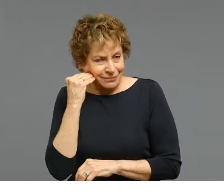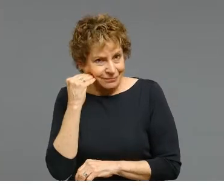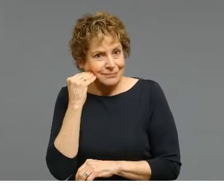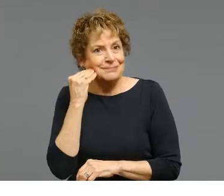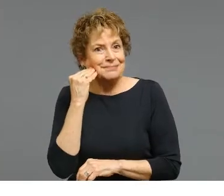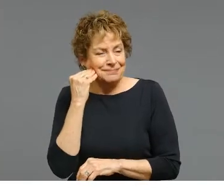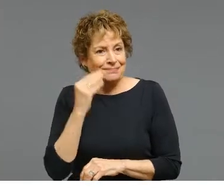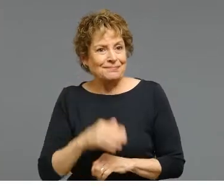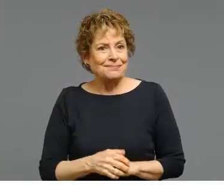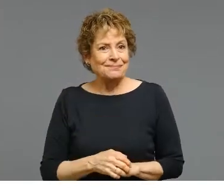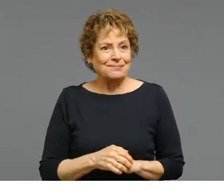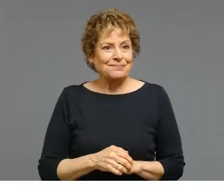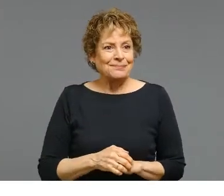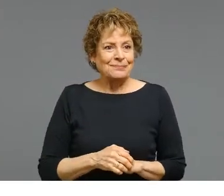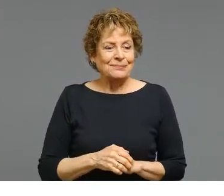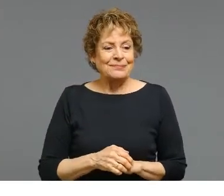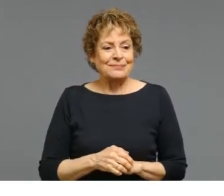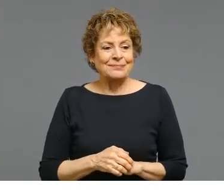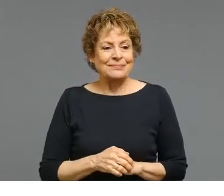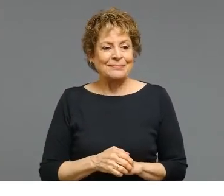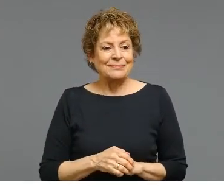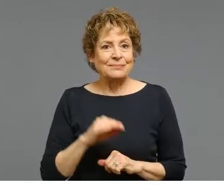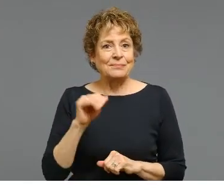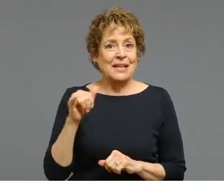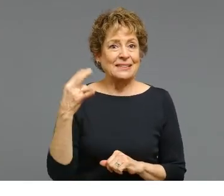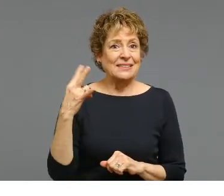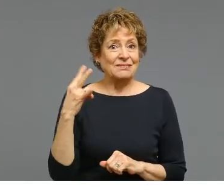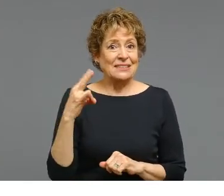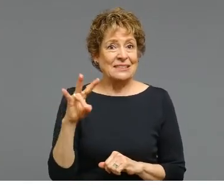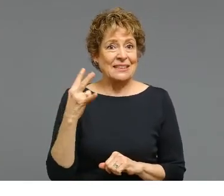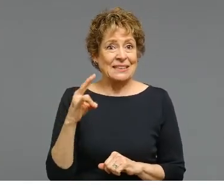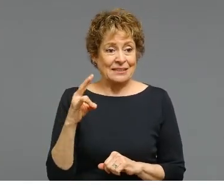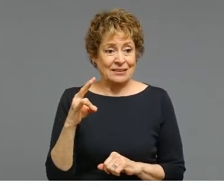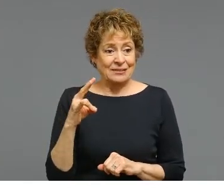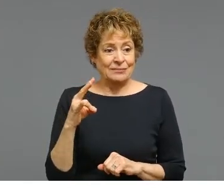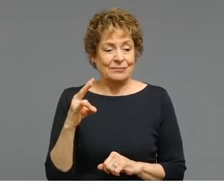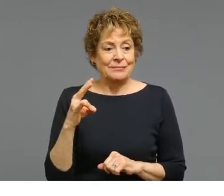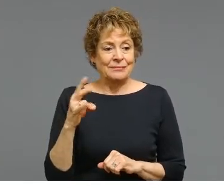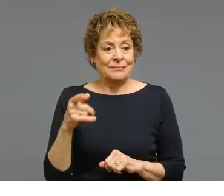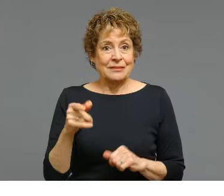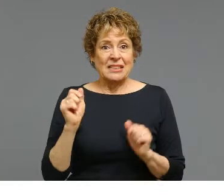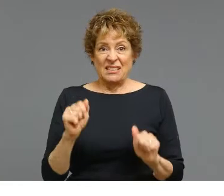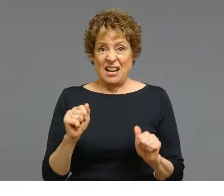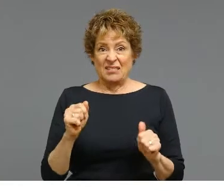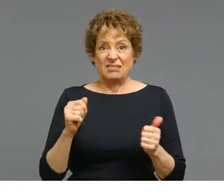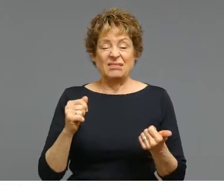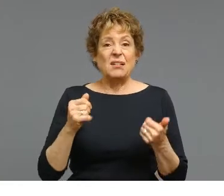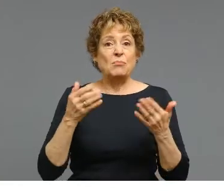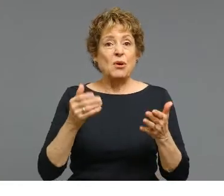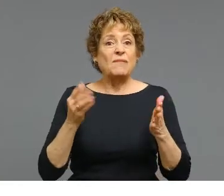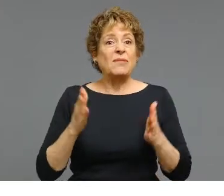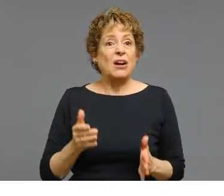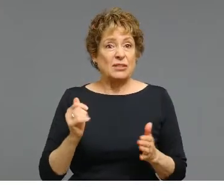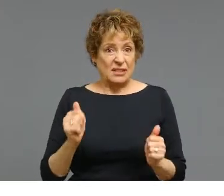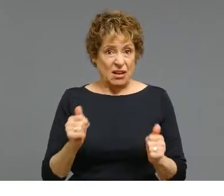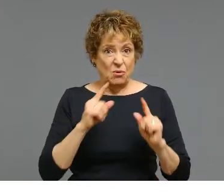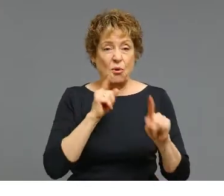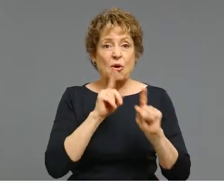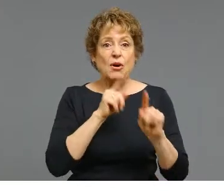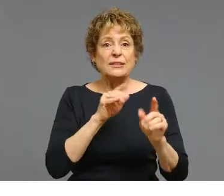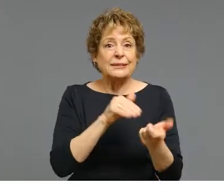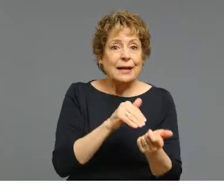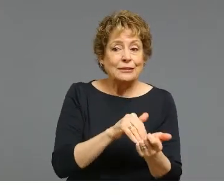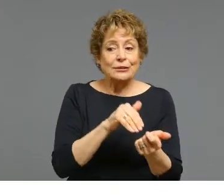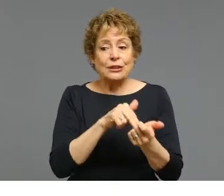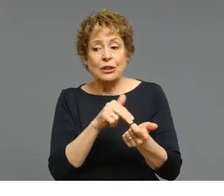As of May 17th, eligible providers may now order all vaccine types directly in ACES without needing an allocation from a local